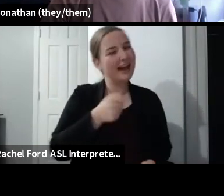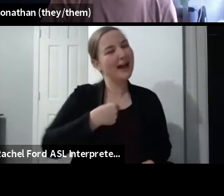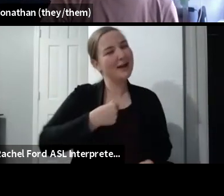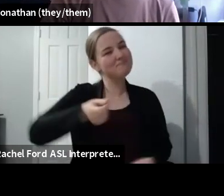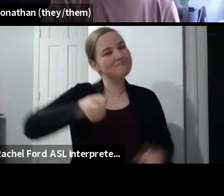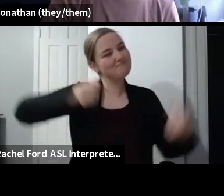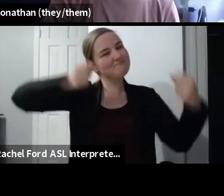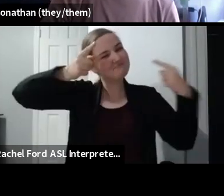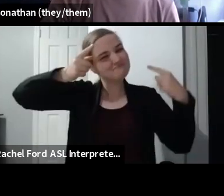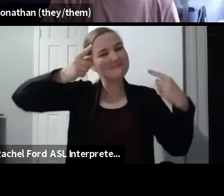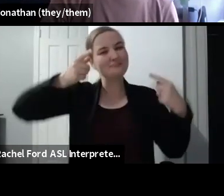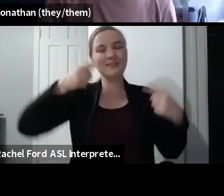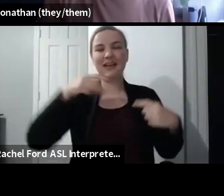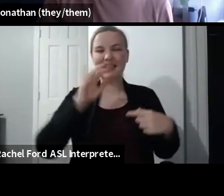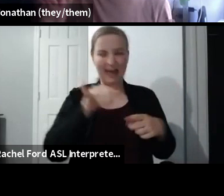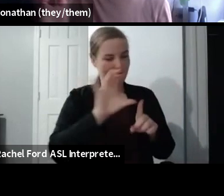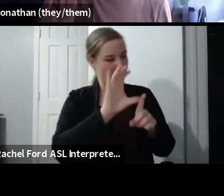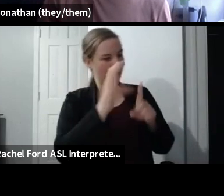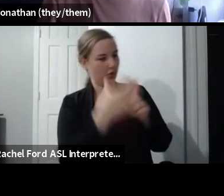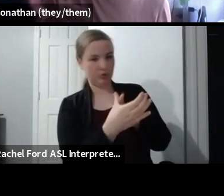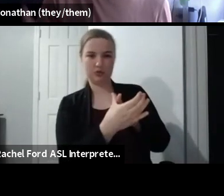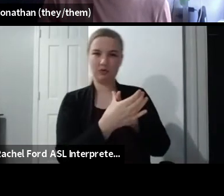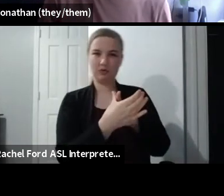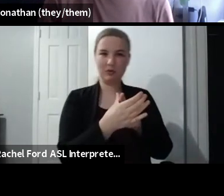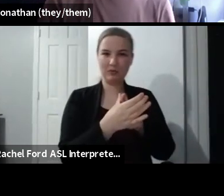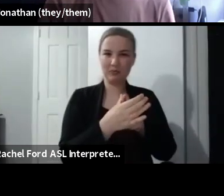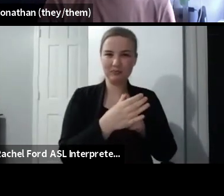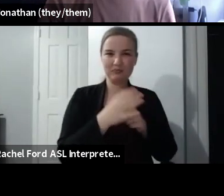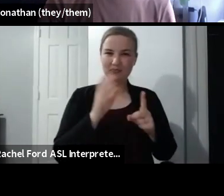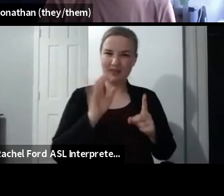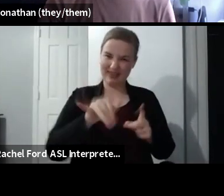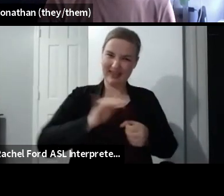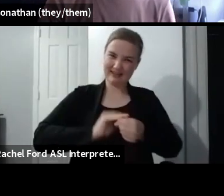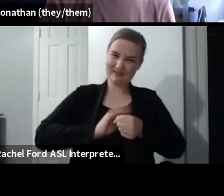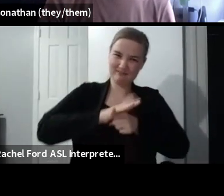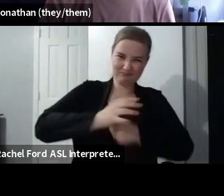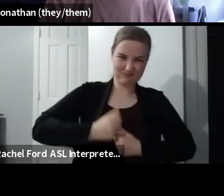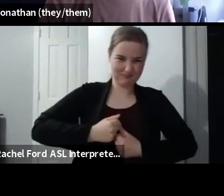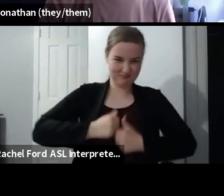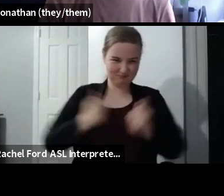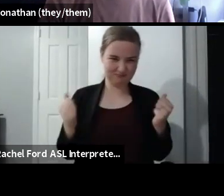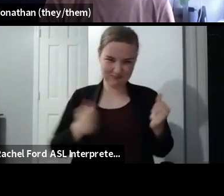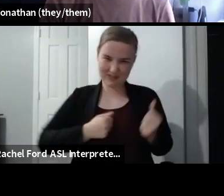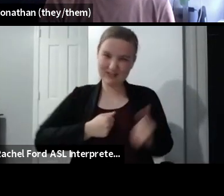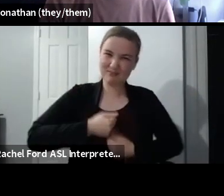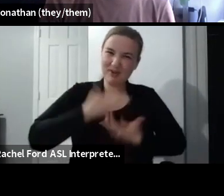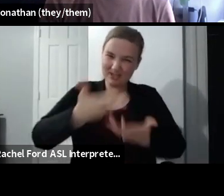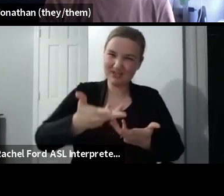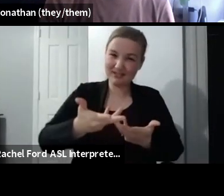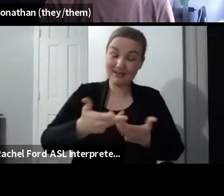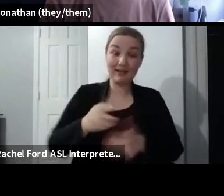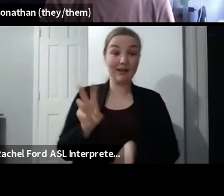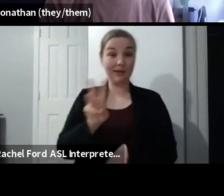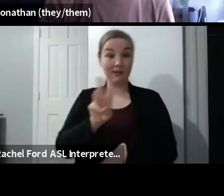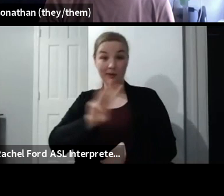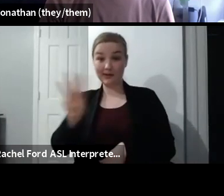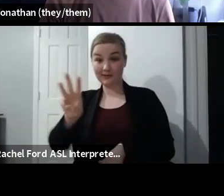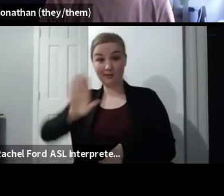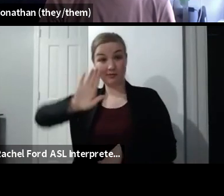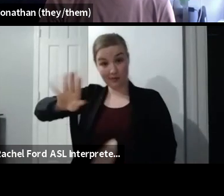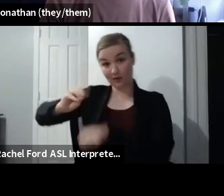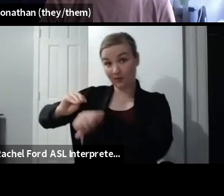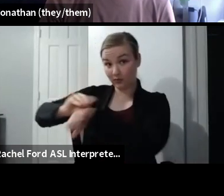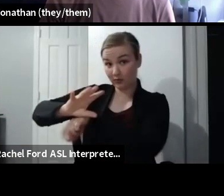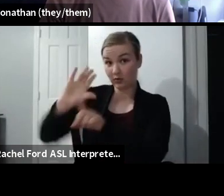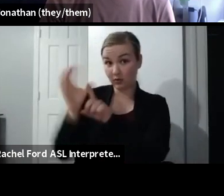is cultural is a question, like that's what we're talking about here, but also what is like Western inflected that can't deal with